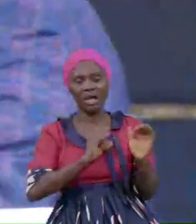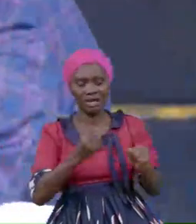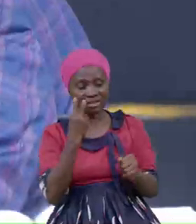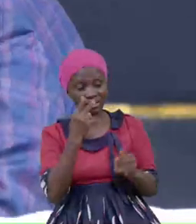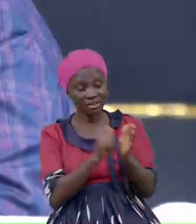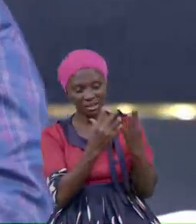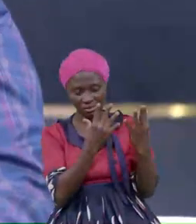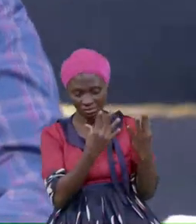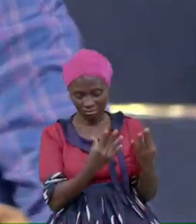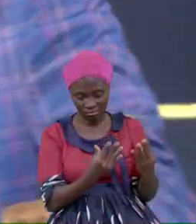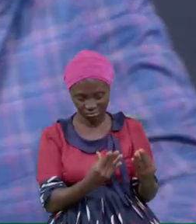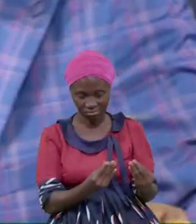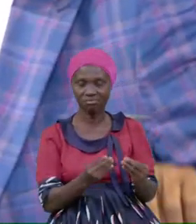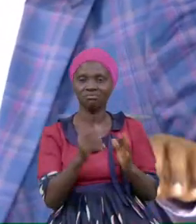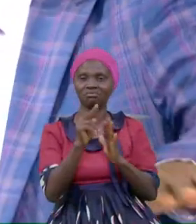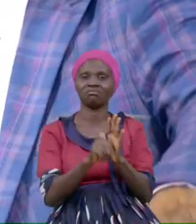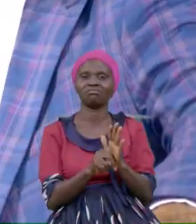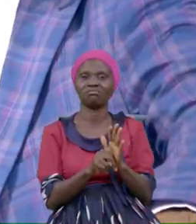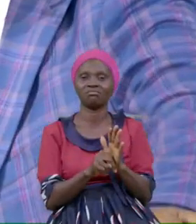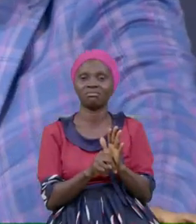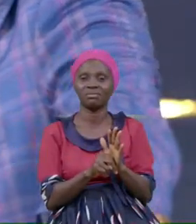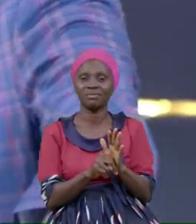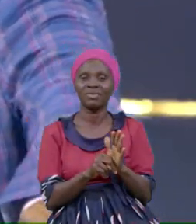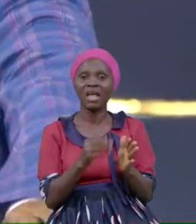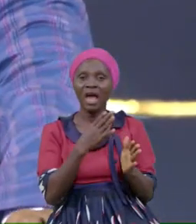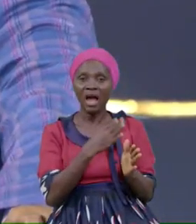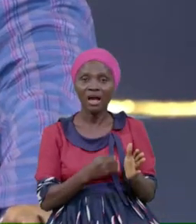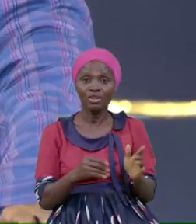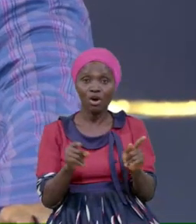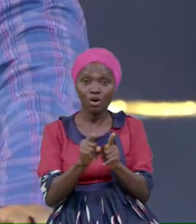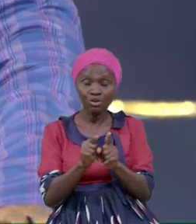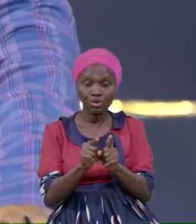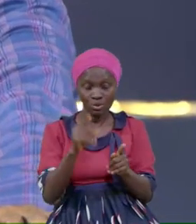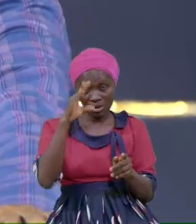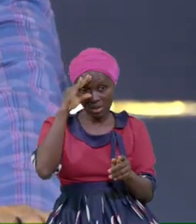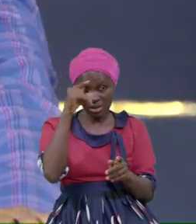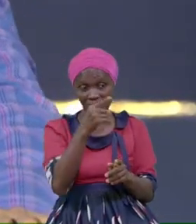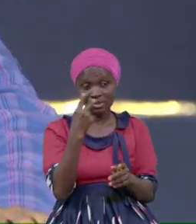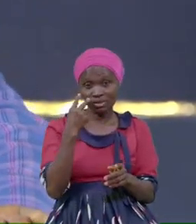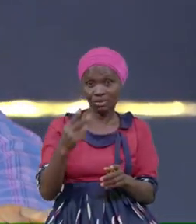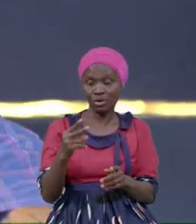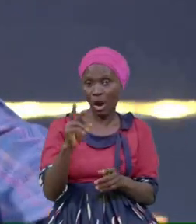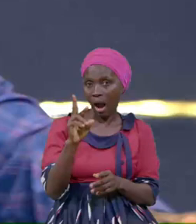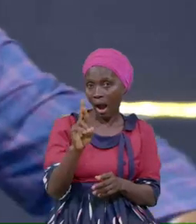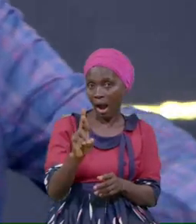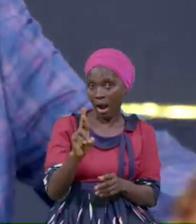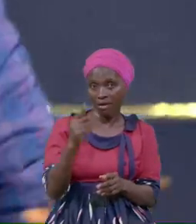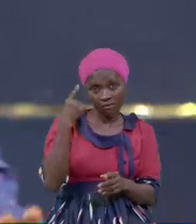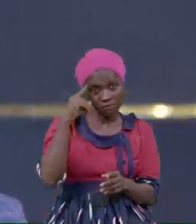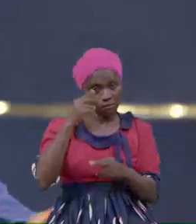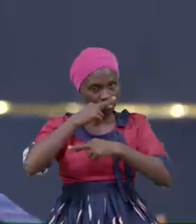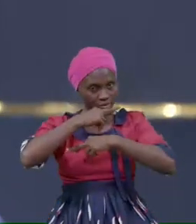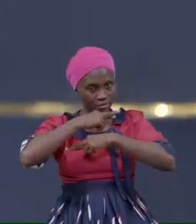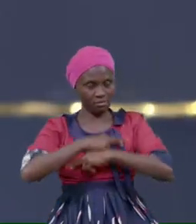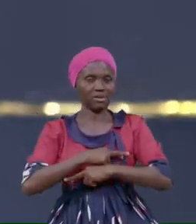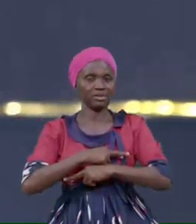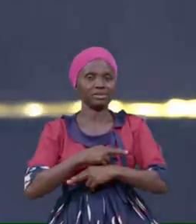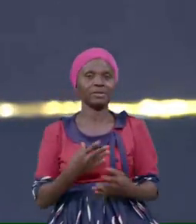all the rest. The rest. And the restfulness in their lives. He looked at that community